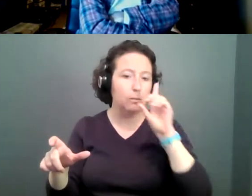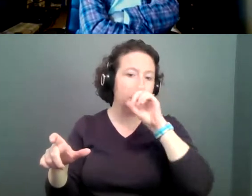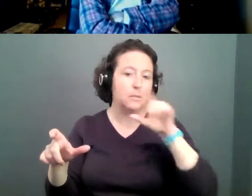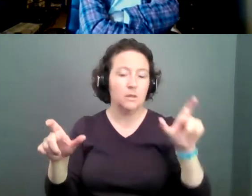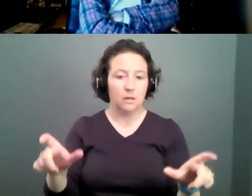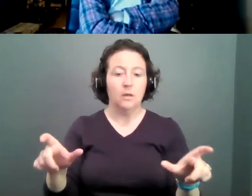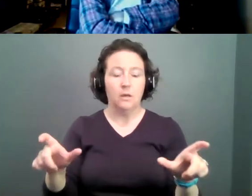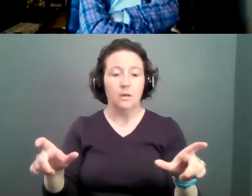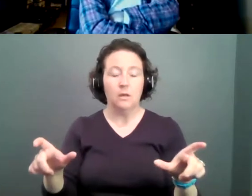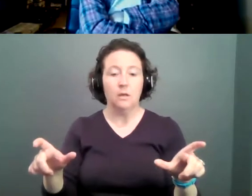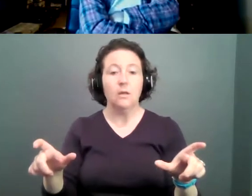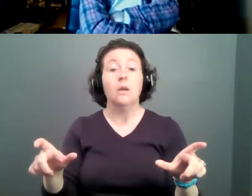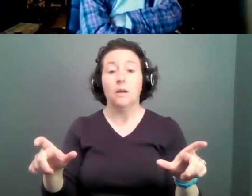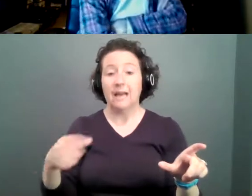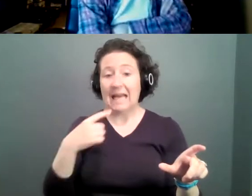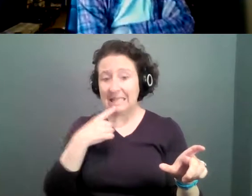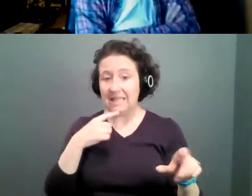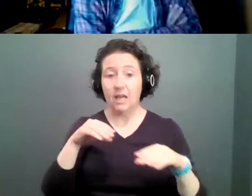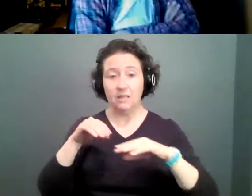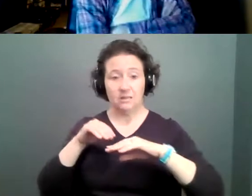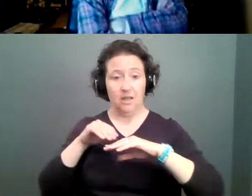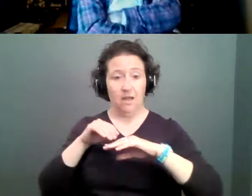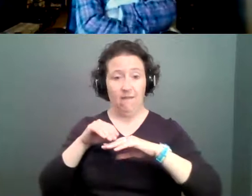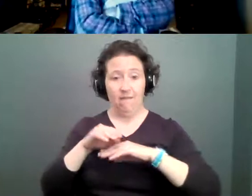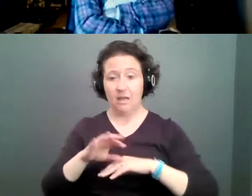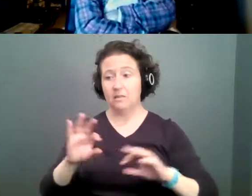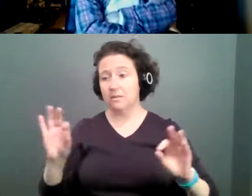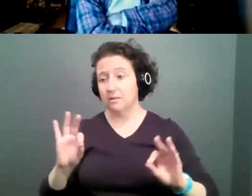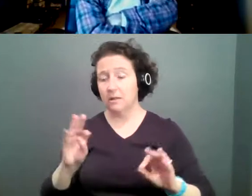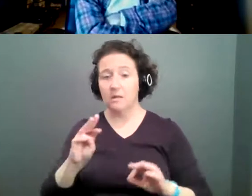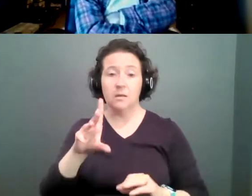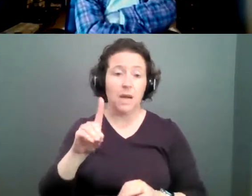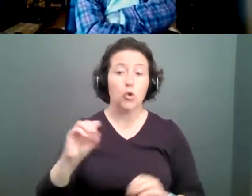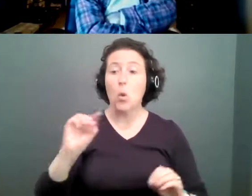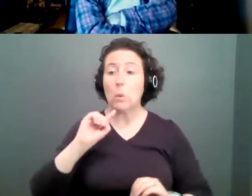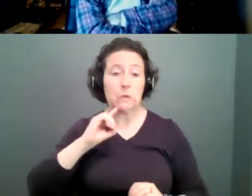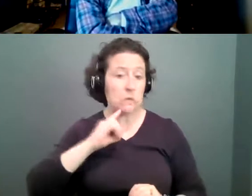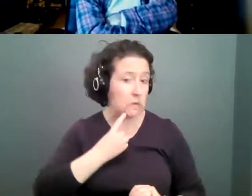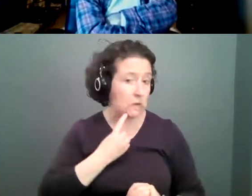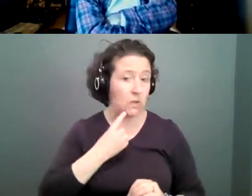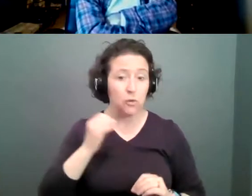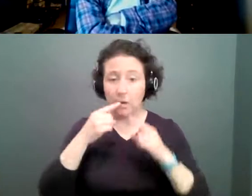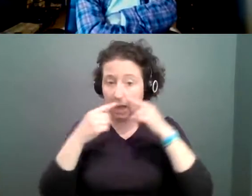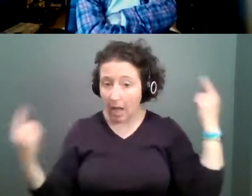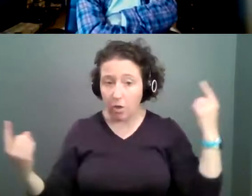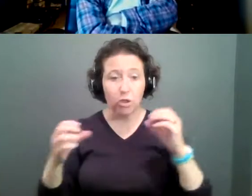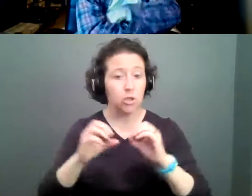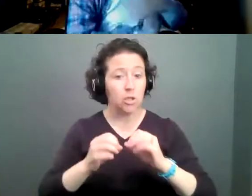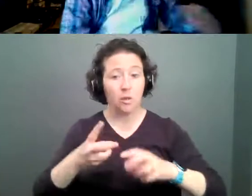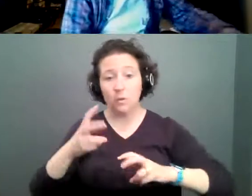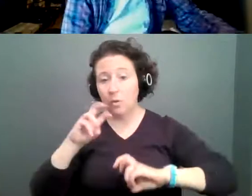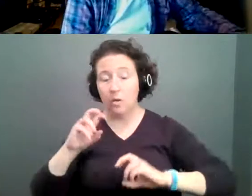as I mentioned, the side effects were mild to moderate and no serious adverse effects have been reported, and definitely no deaths have been